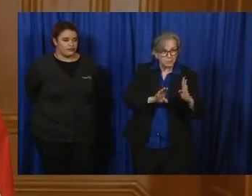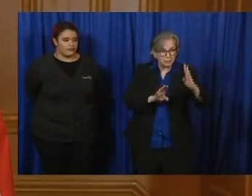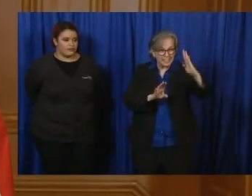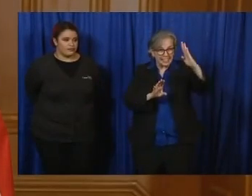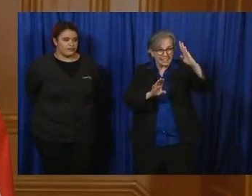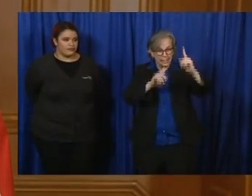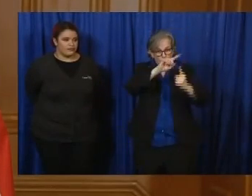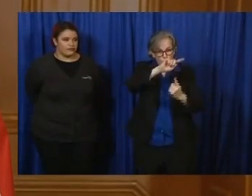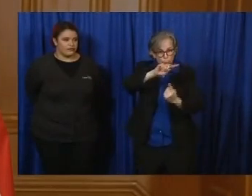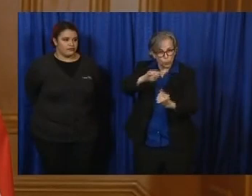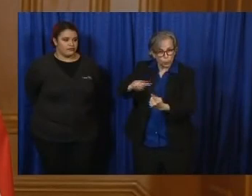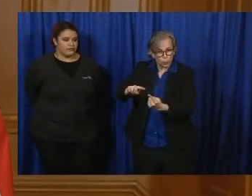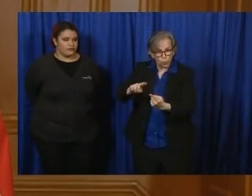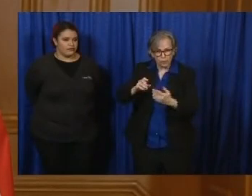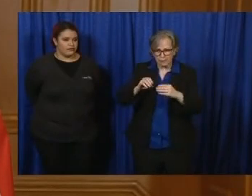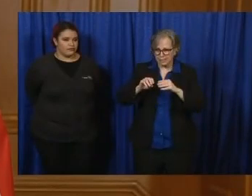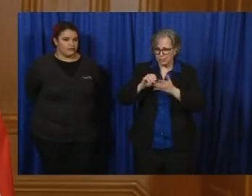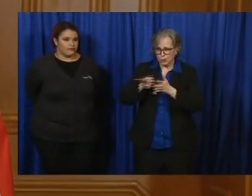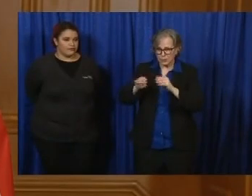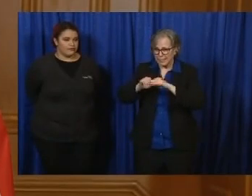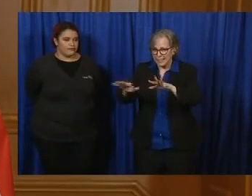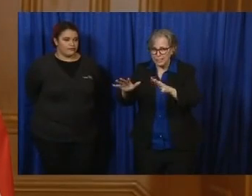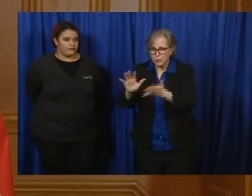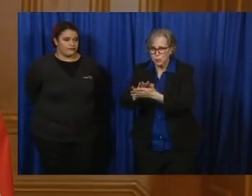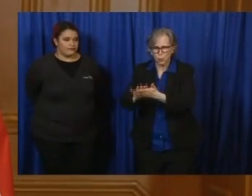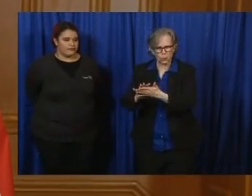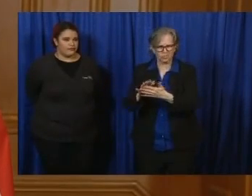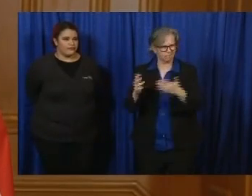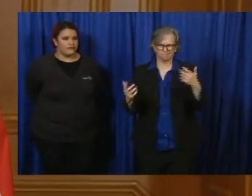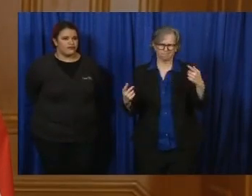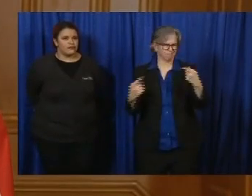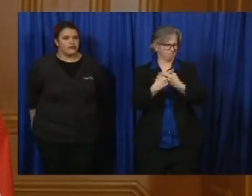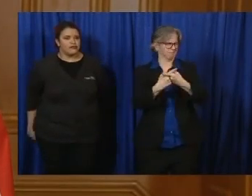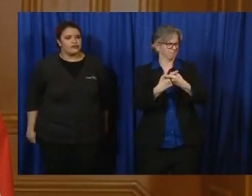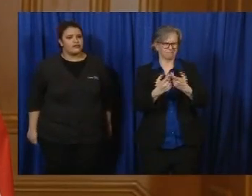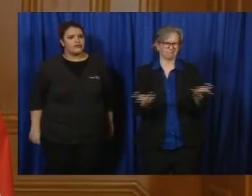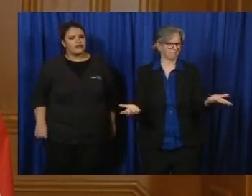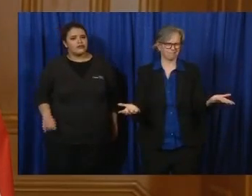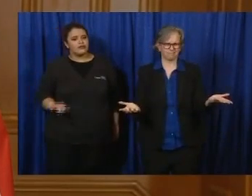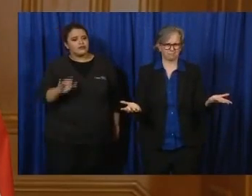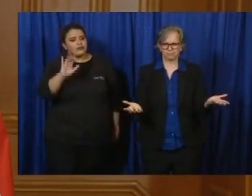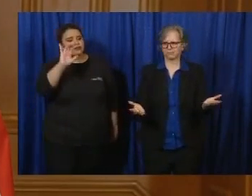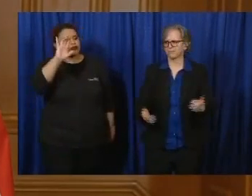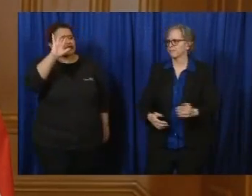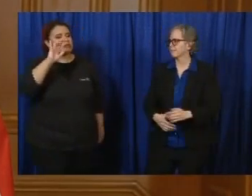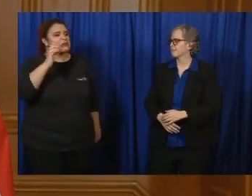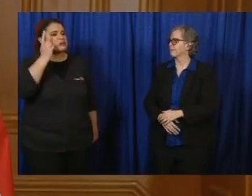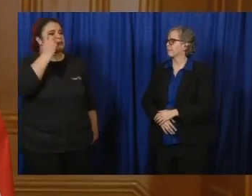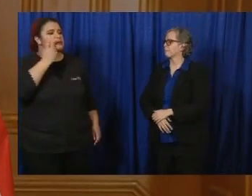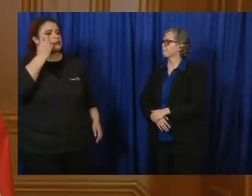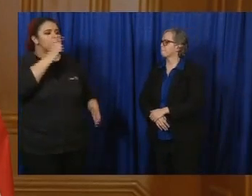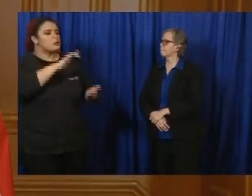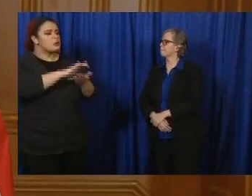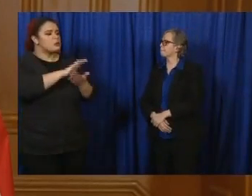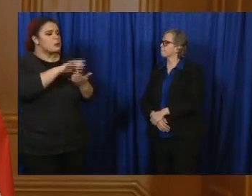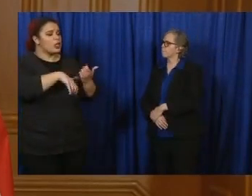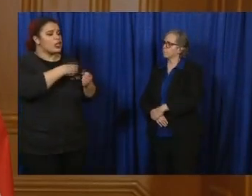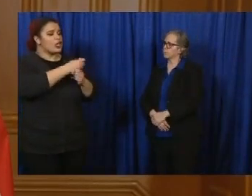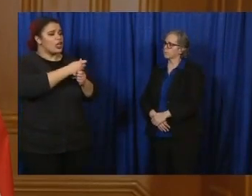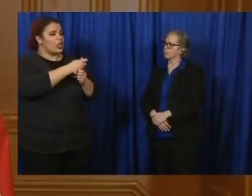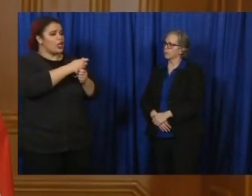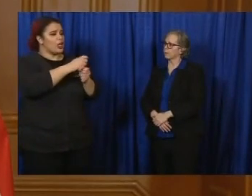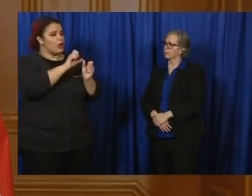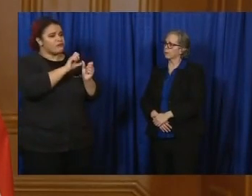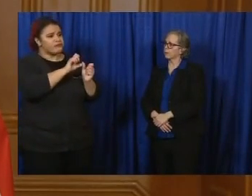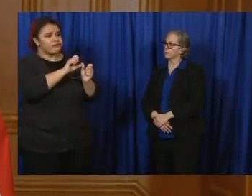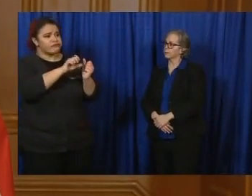single day. So that's why we made the decision. Governor, could you extend the school year if we go back to the classroom into